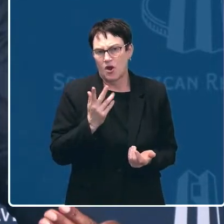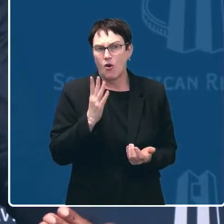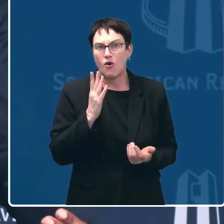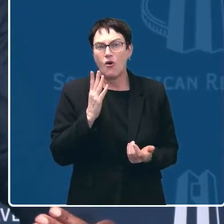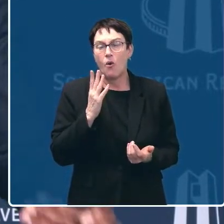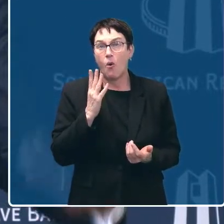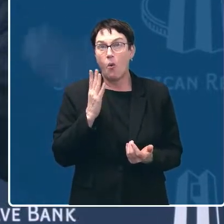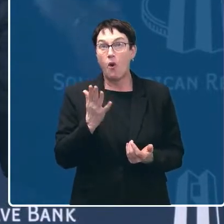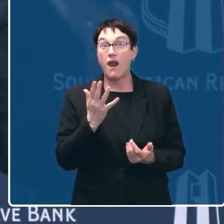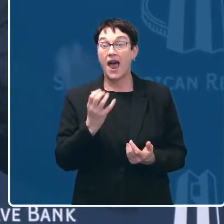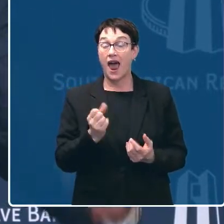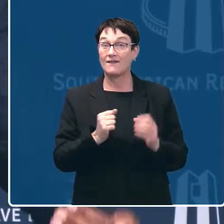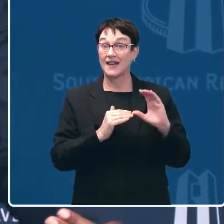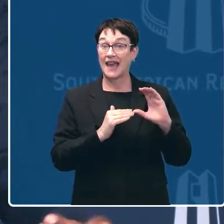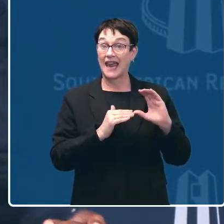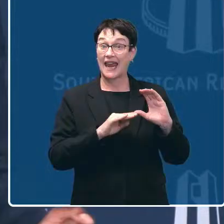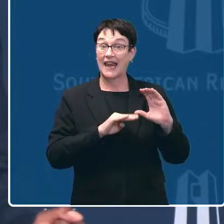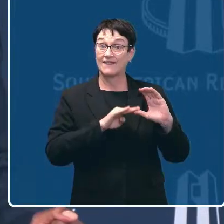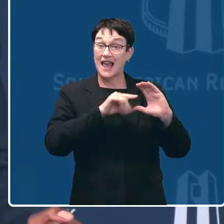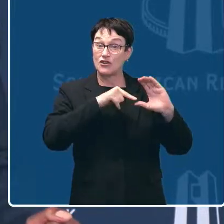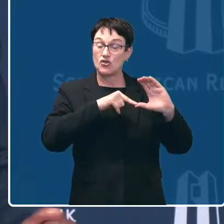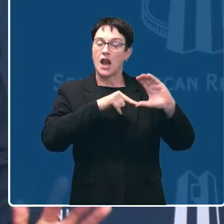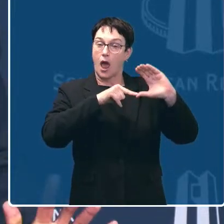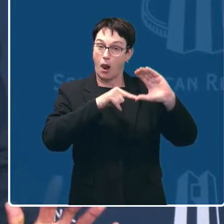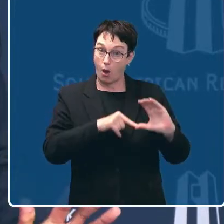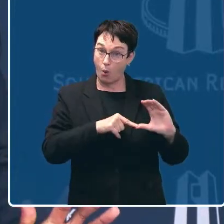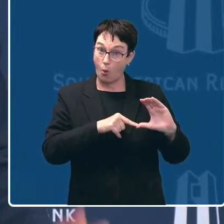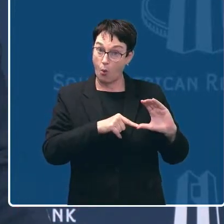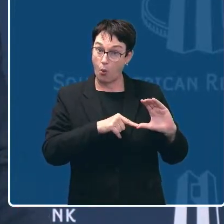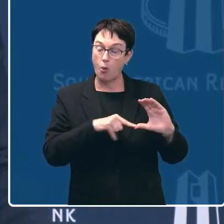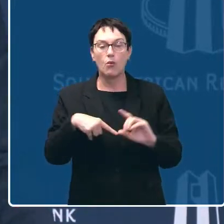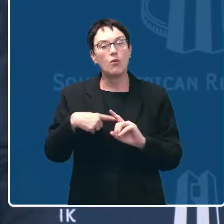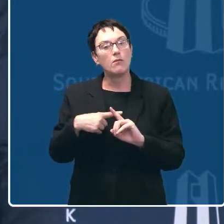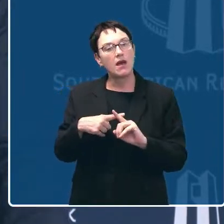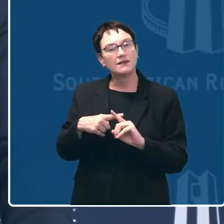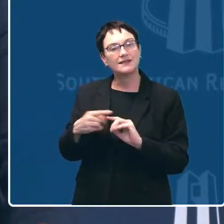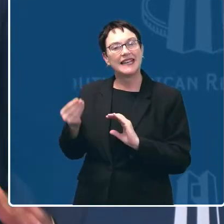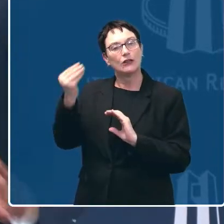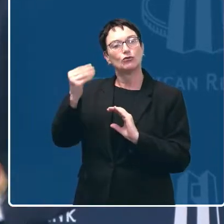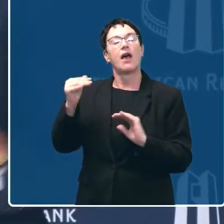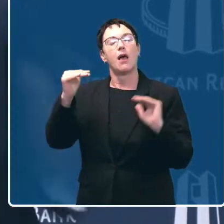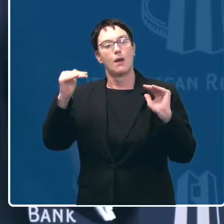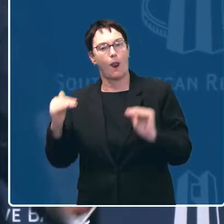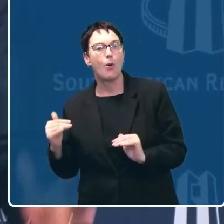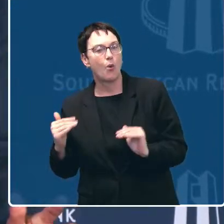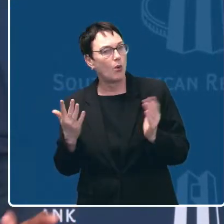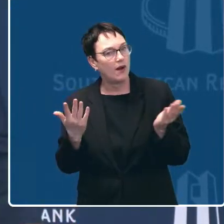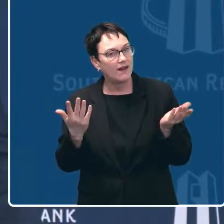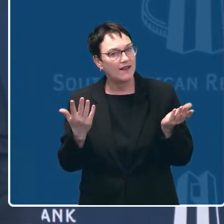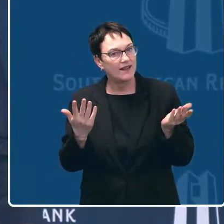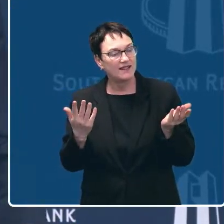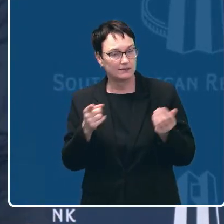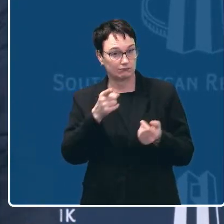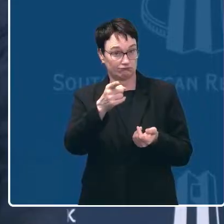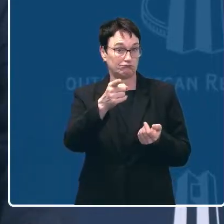low inflation, low interest rate country. That is the